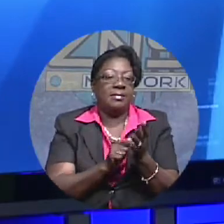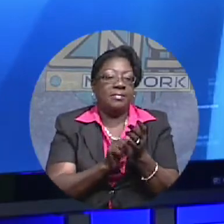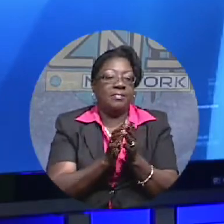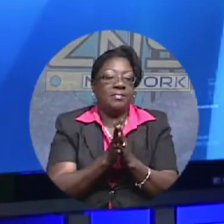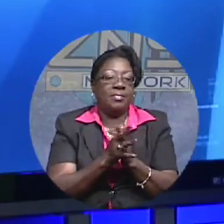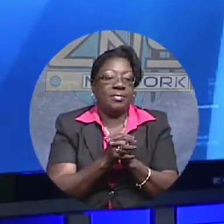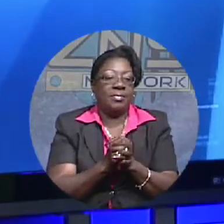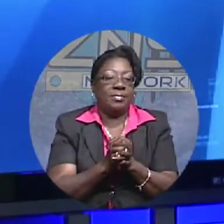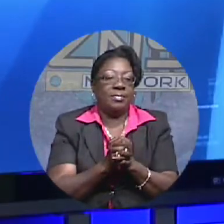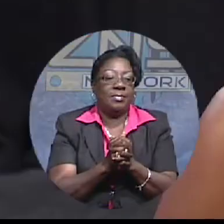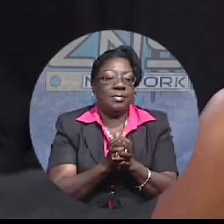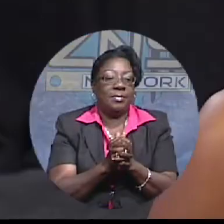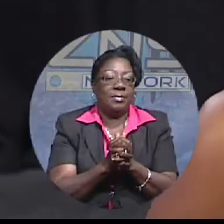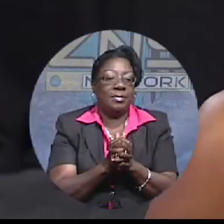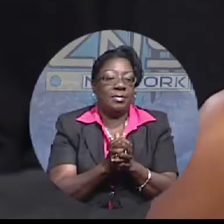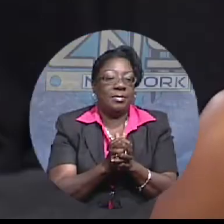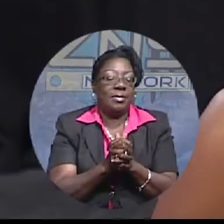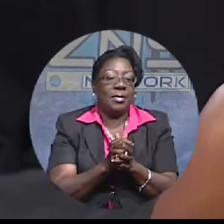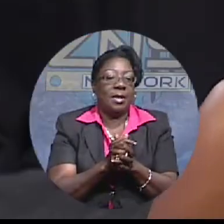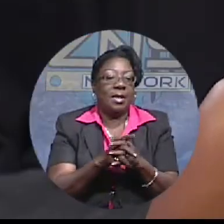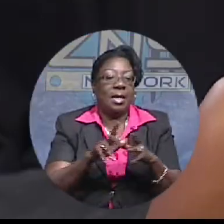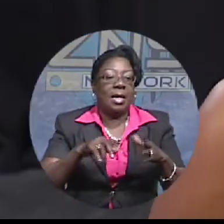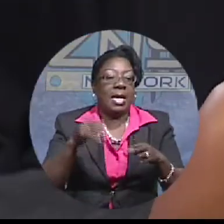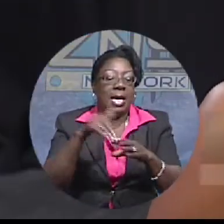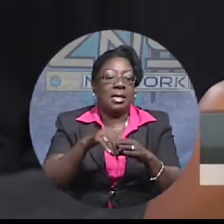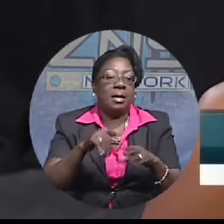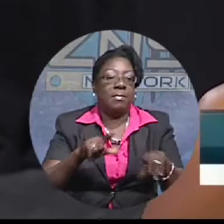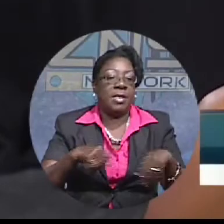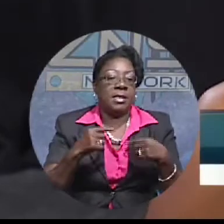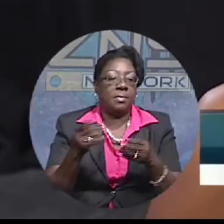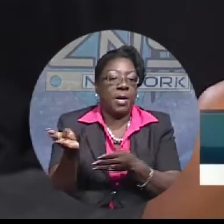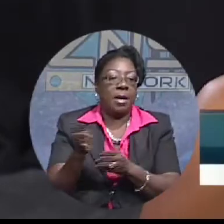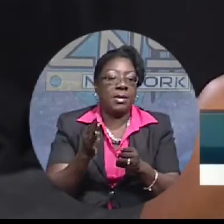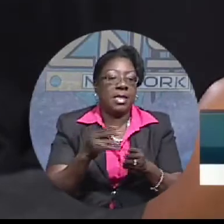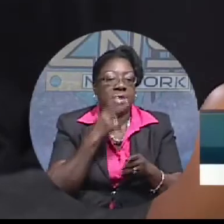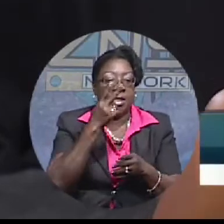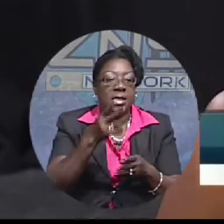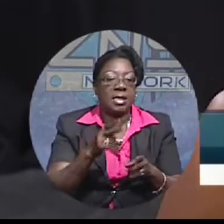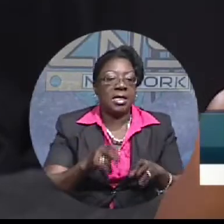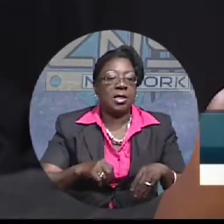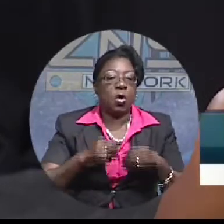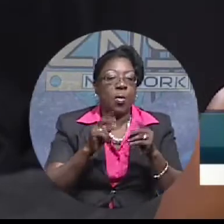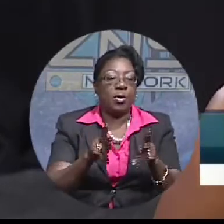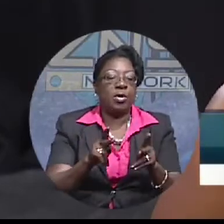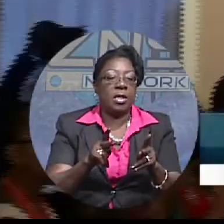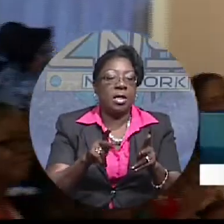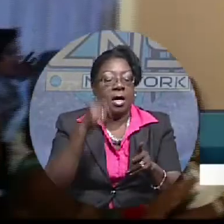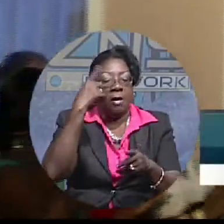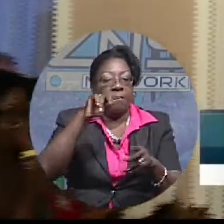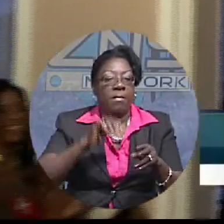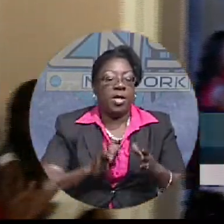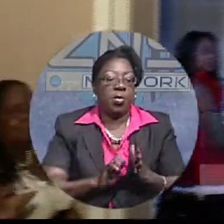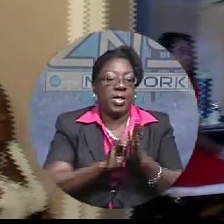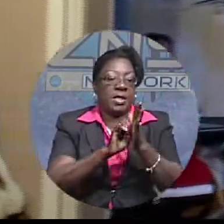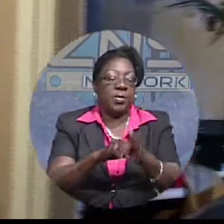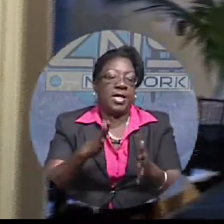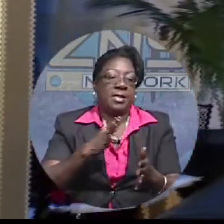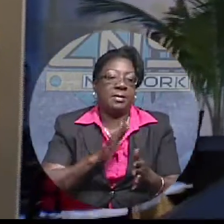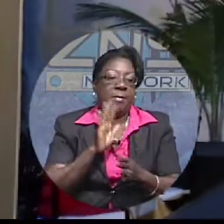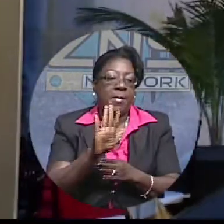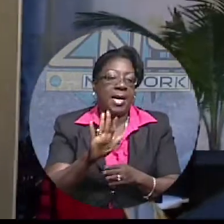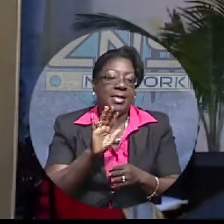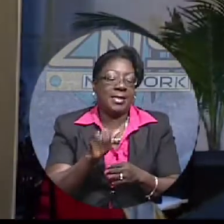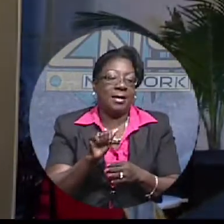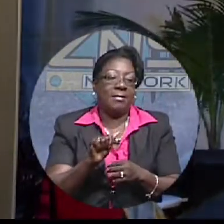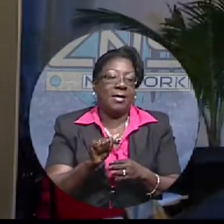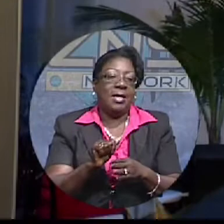Smelly. I decided to enter Miss Bahamas because I saw this as an opportunity for me to express myself. I saw this